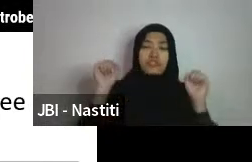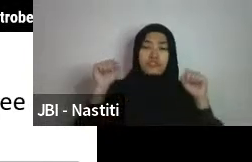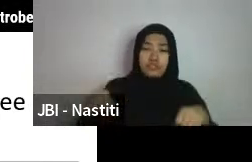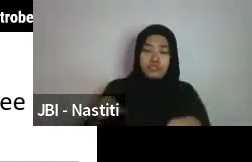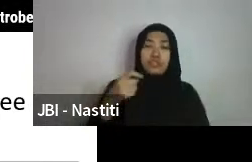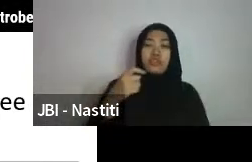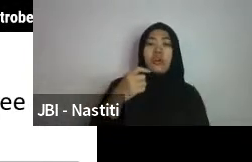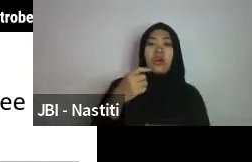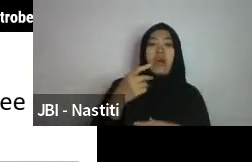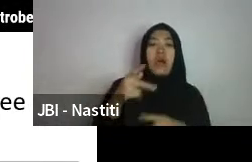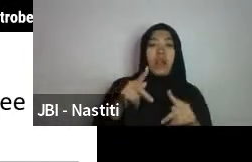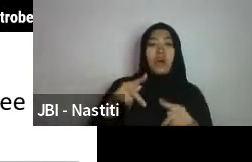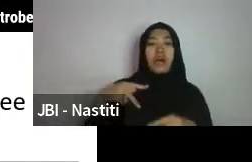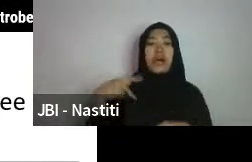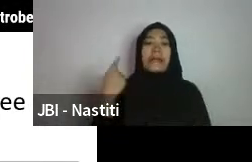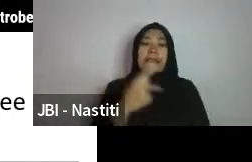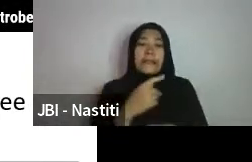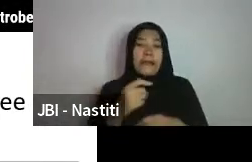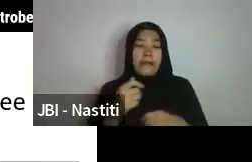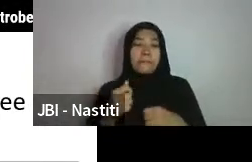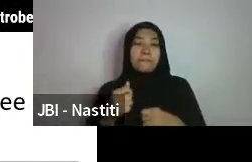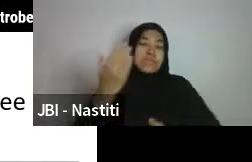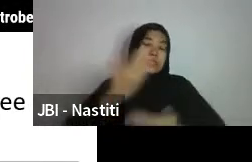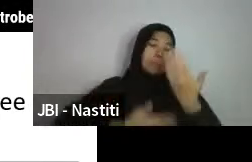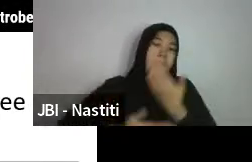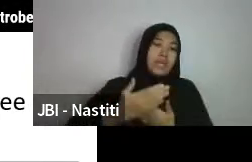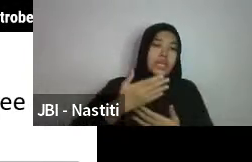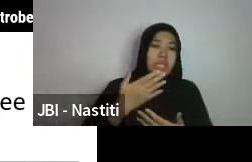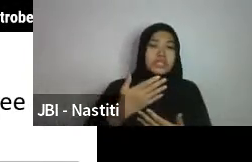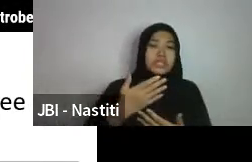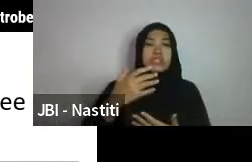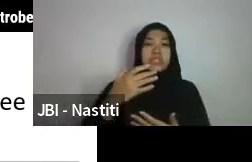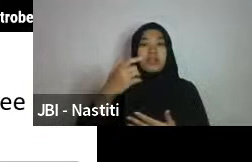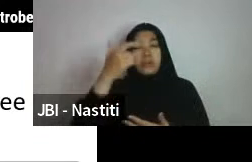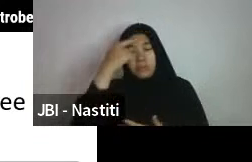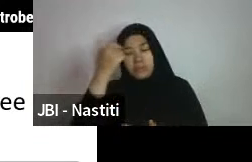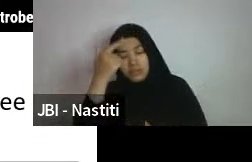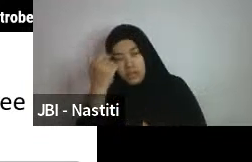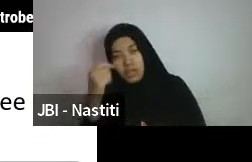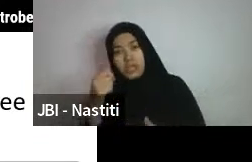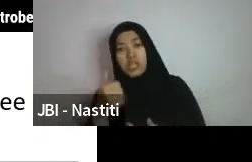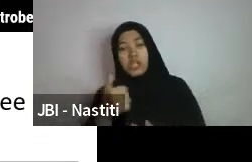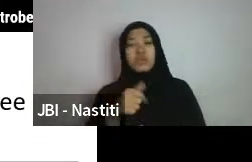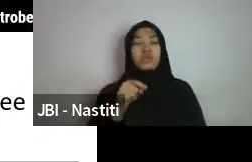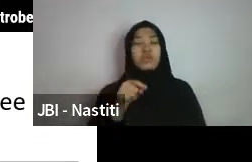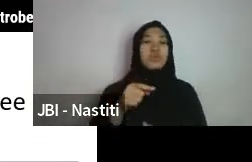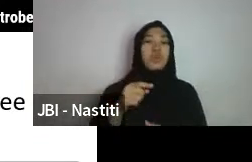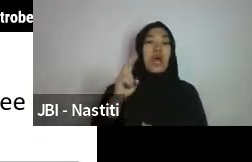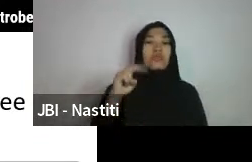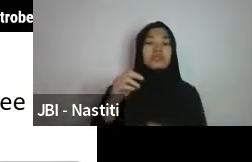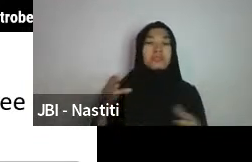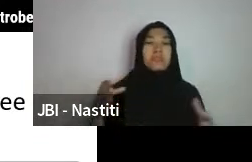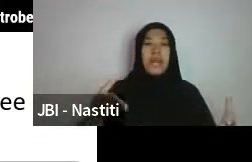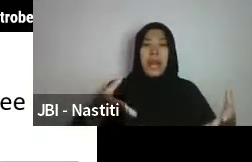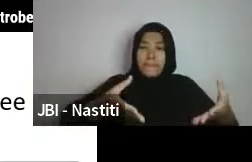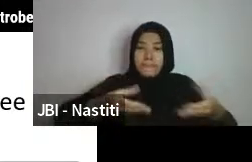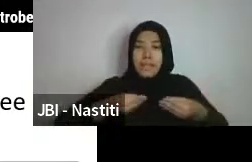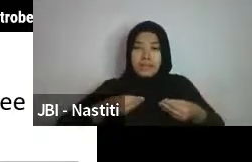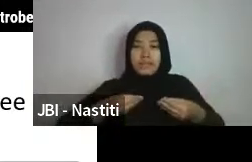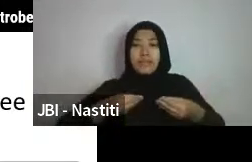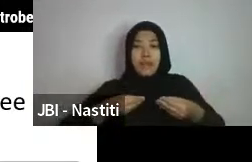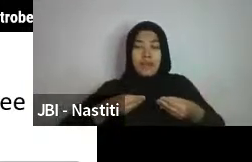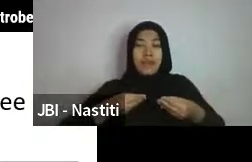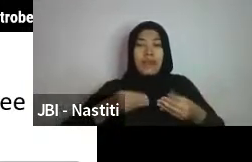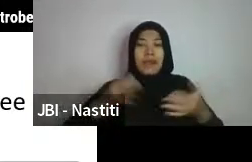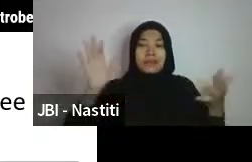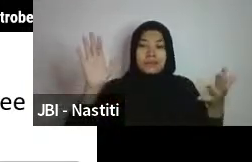disability, and to good mental health care impacting on quality of life for people with intellectual disability. So these are really